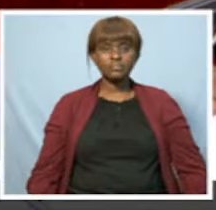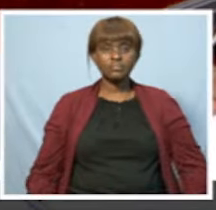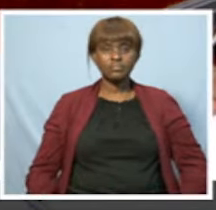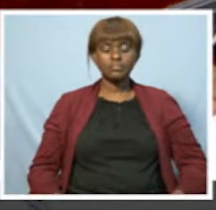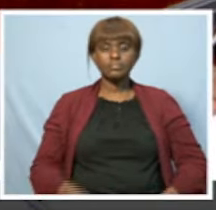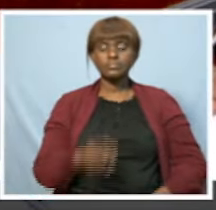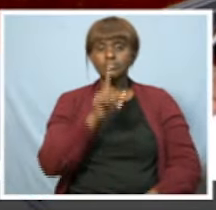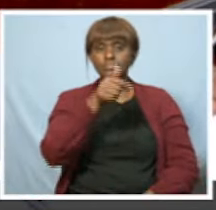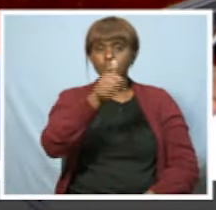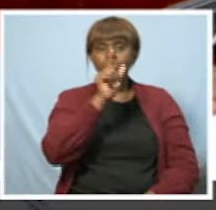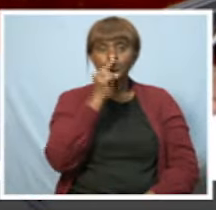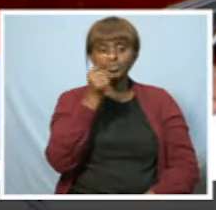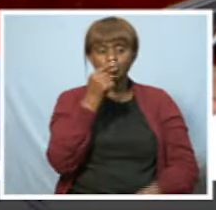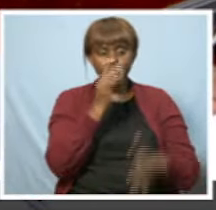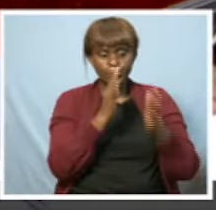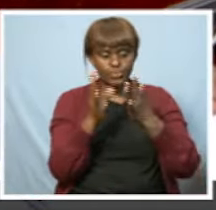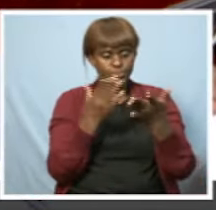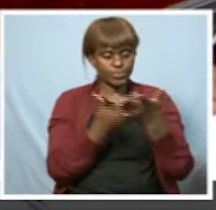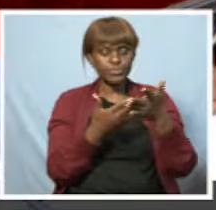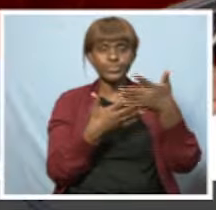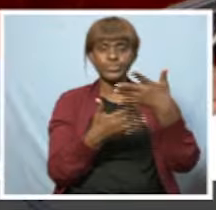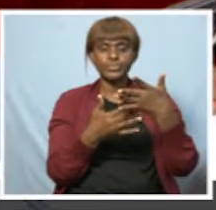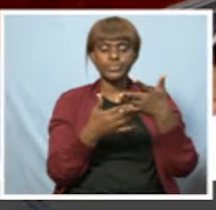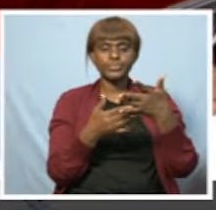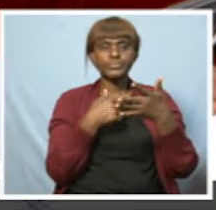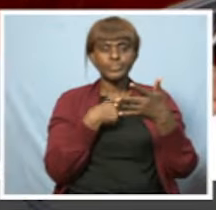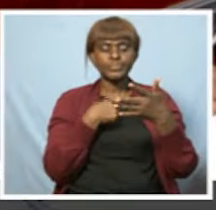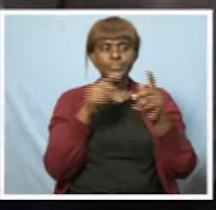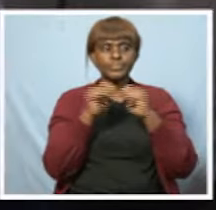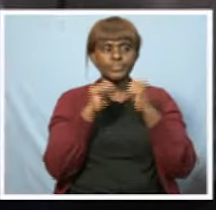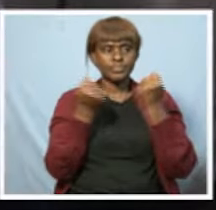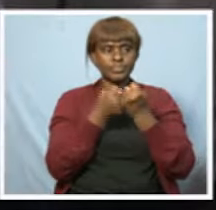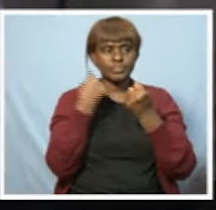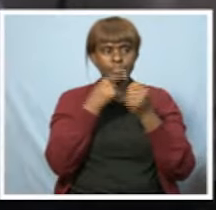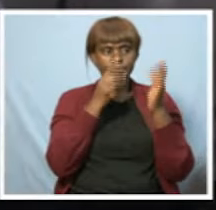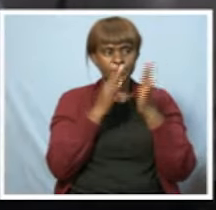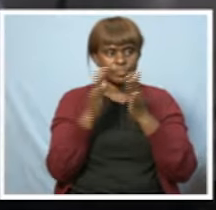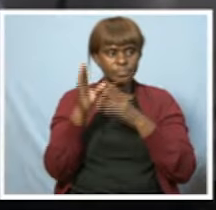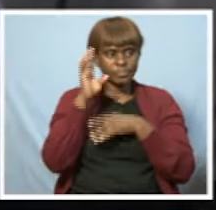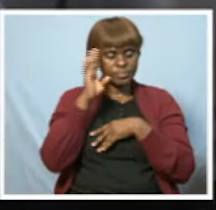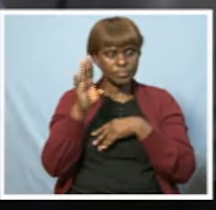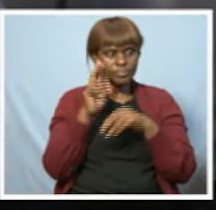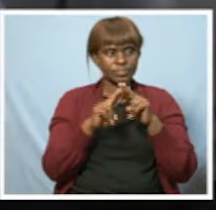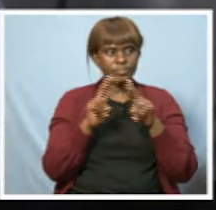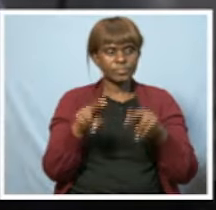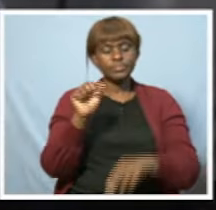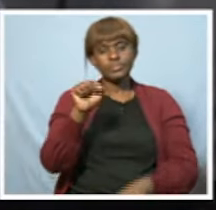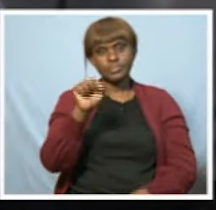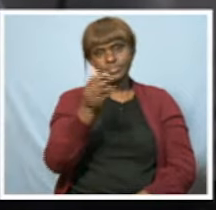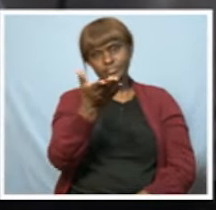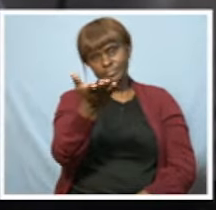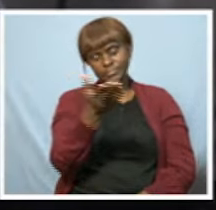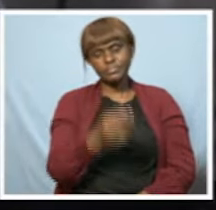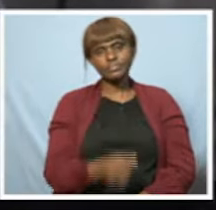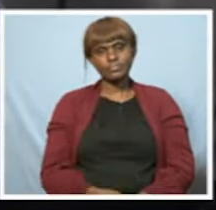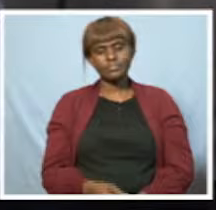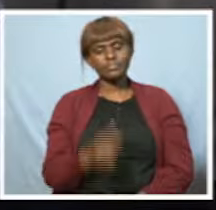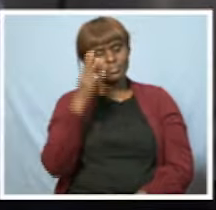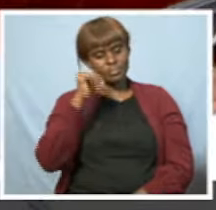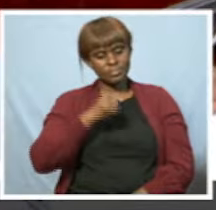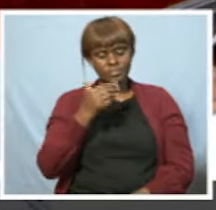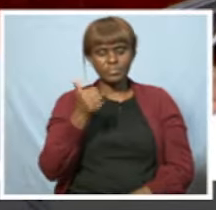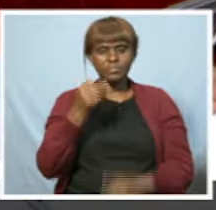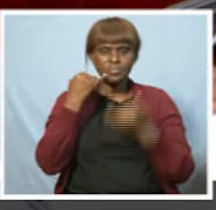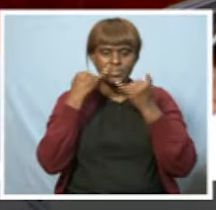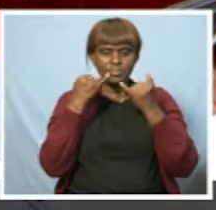Is it you that prepared this document? I was part of the team that prepared the document, sir. Yes, Chair. yes. And that's where we are getting